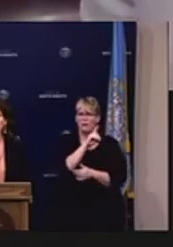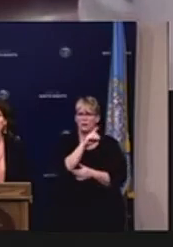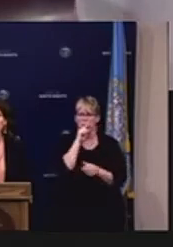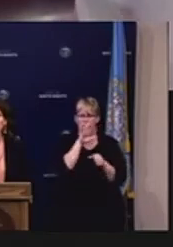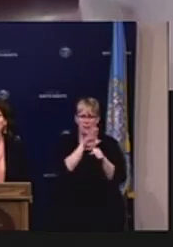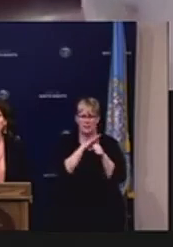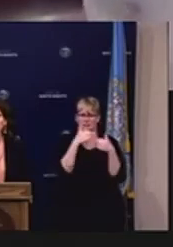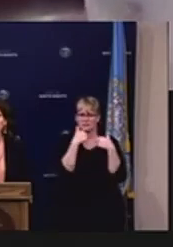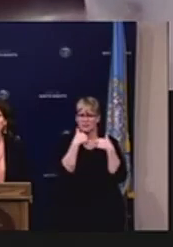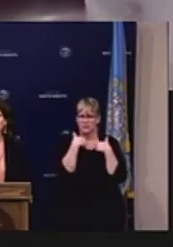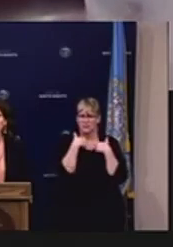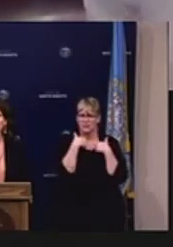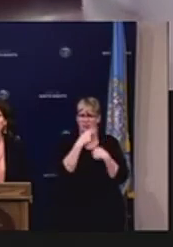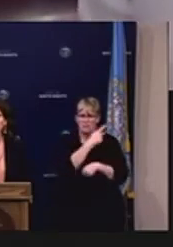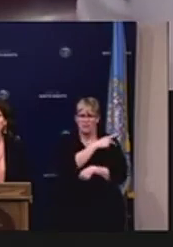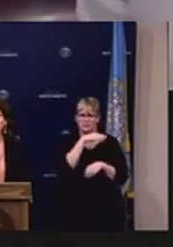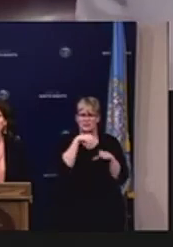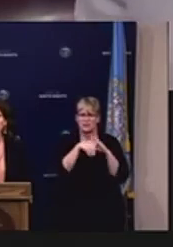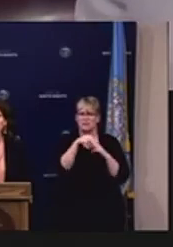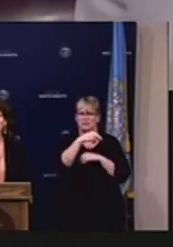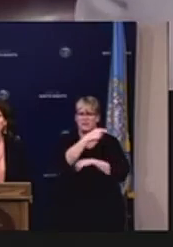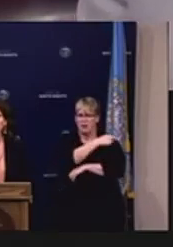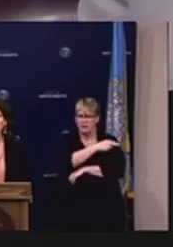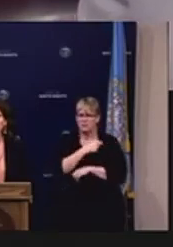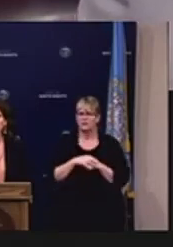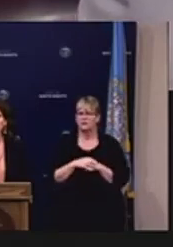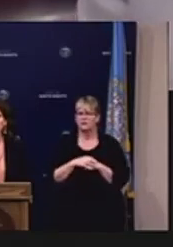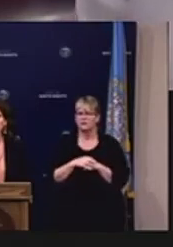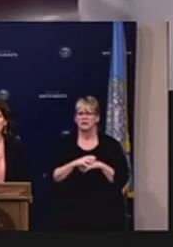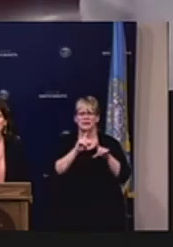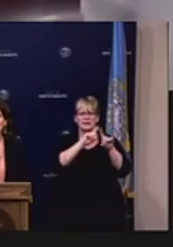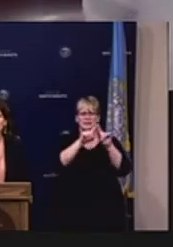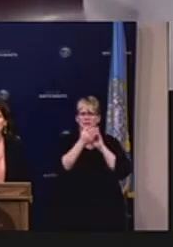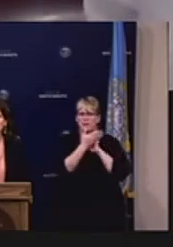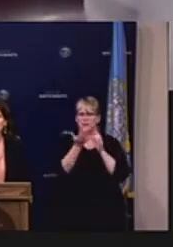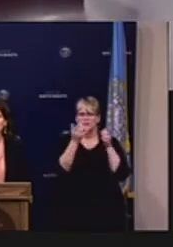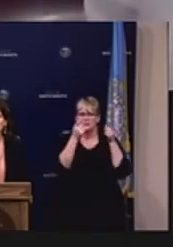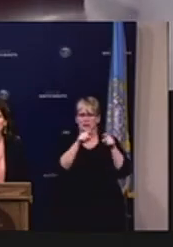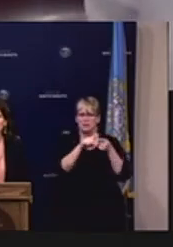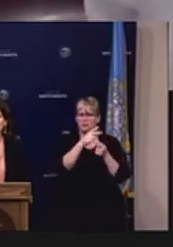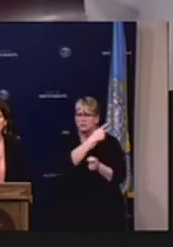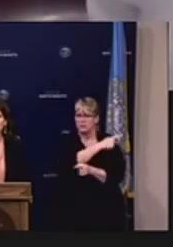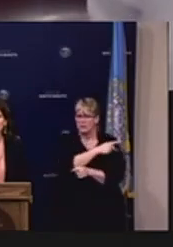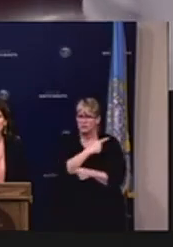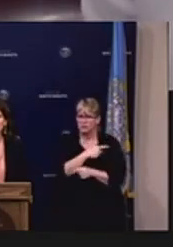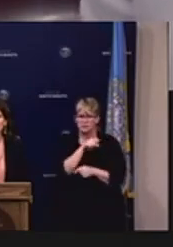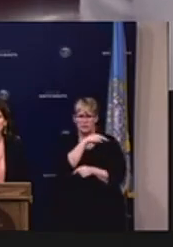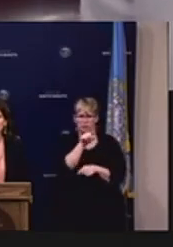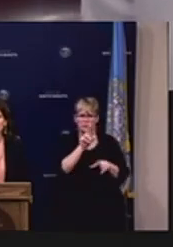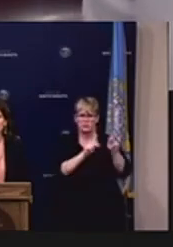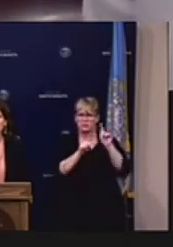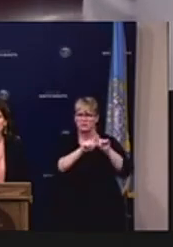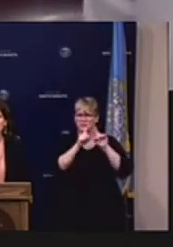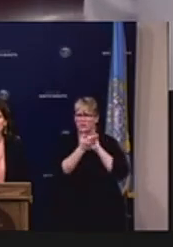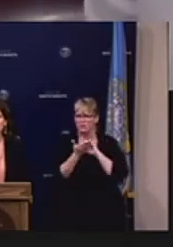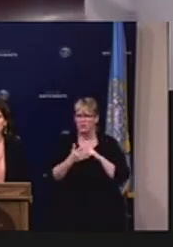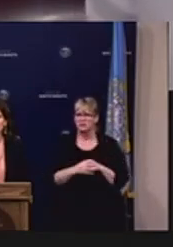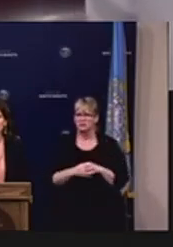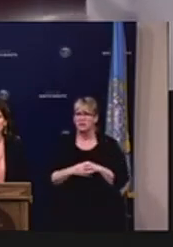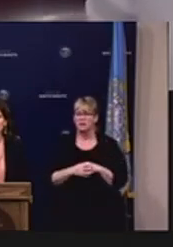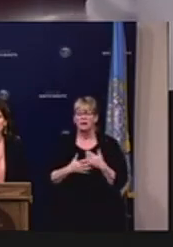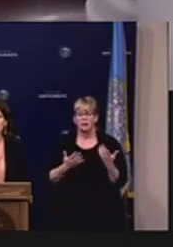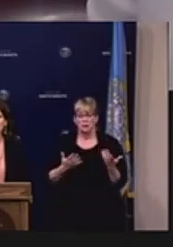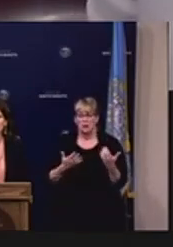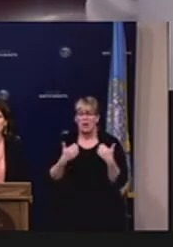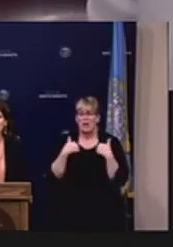our hospitals. All different things happen to those patients. And there were some cases